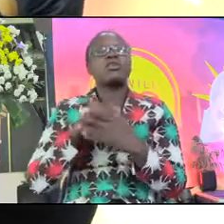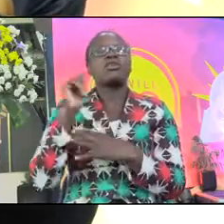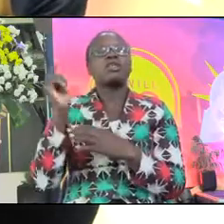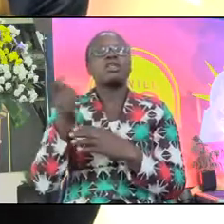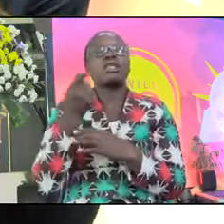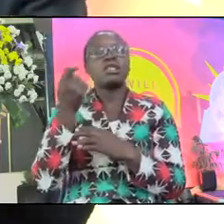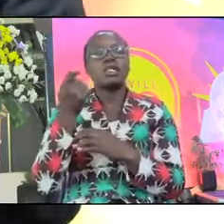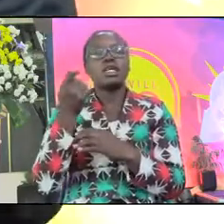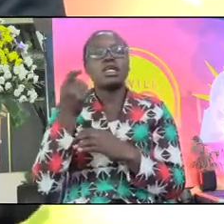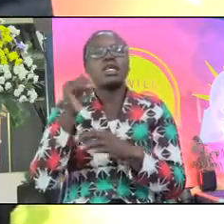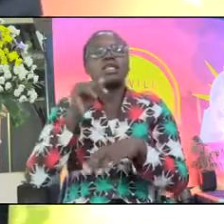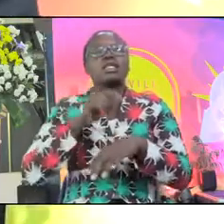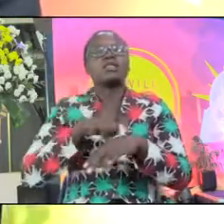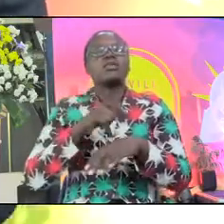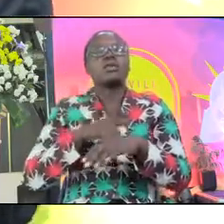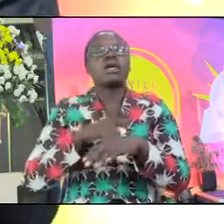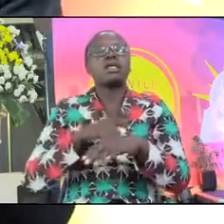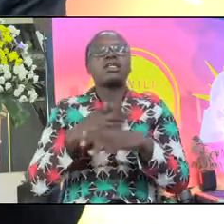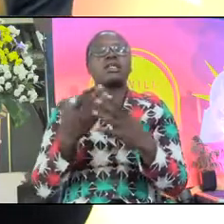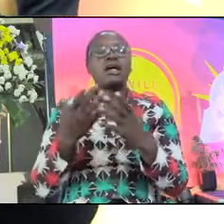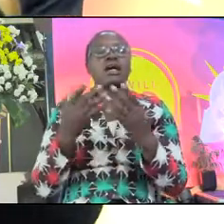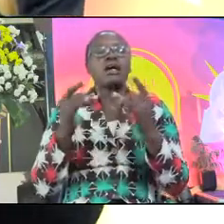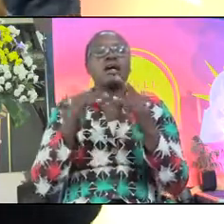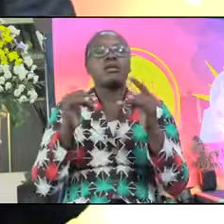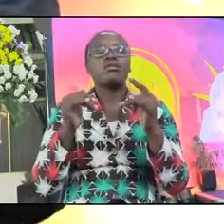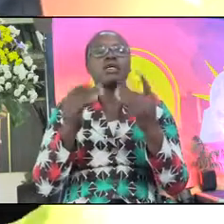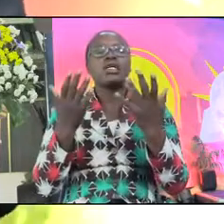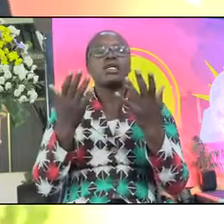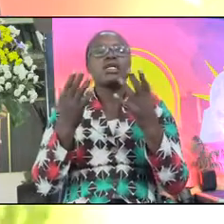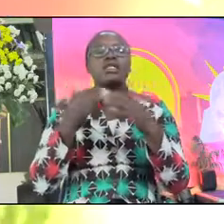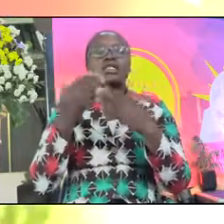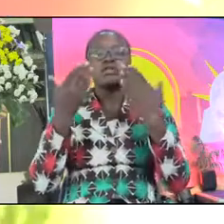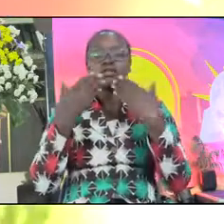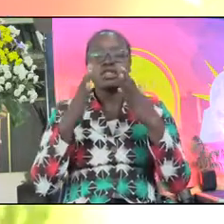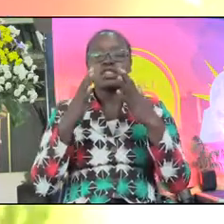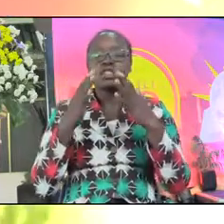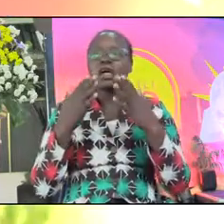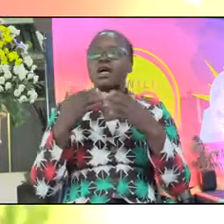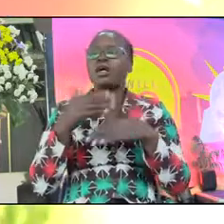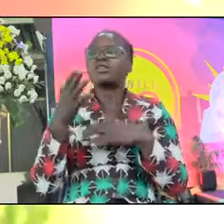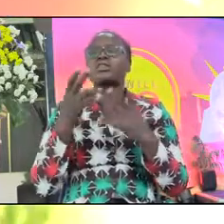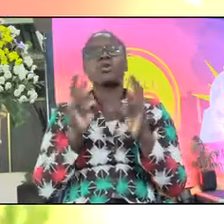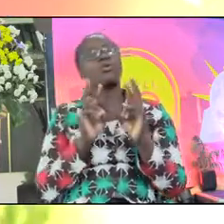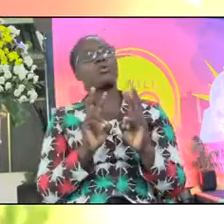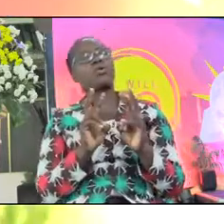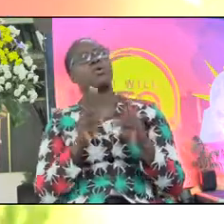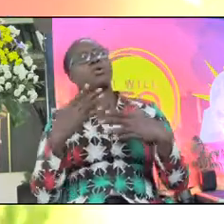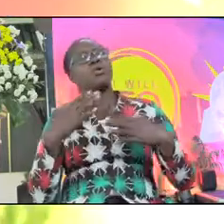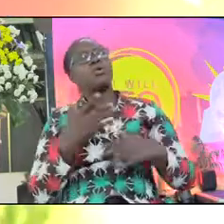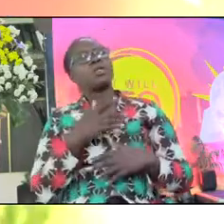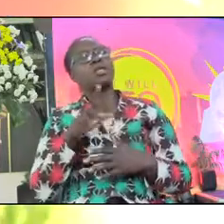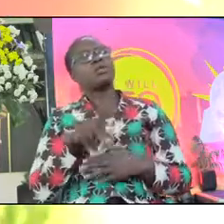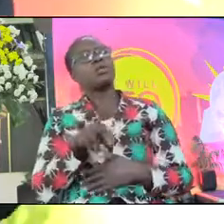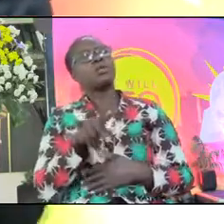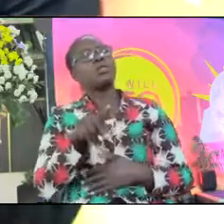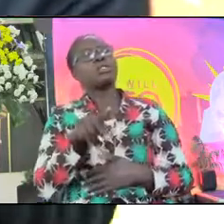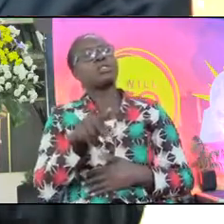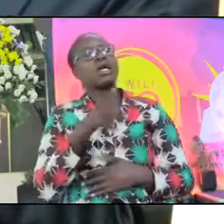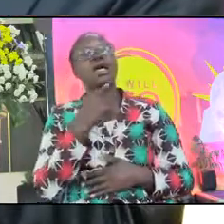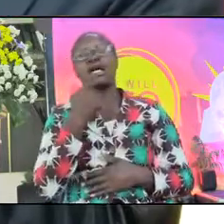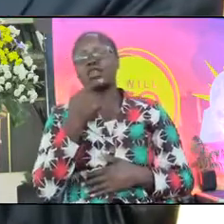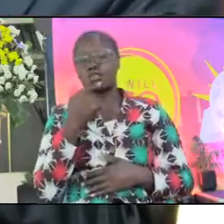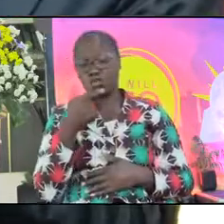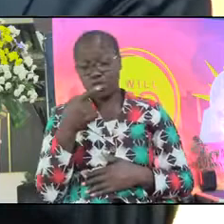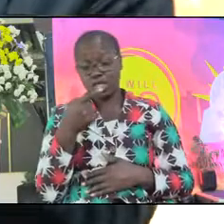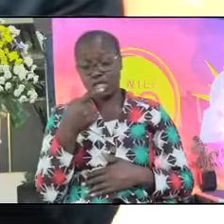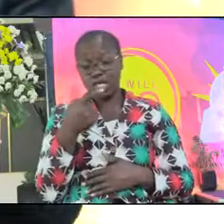Kenya. That when this encampment is over, people in the outside will say, ooh, that person walks and